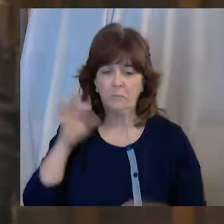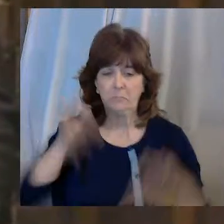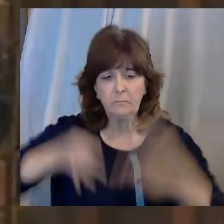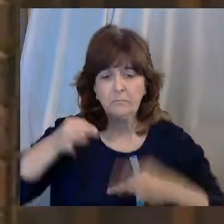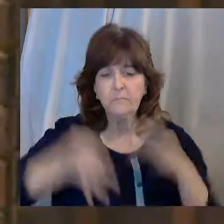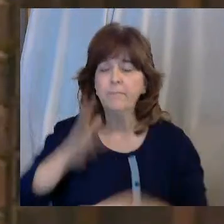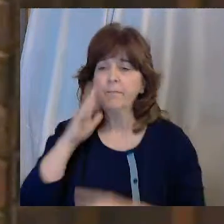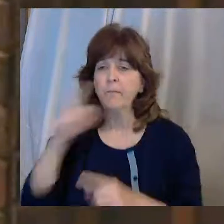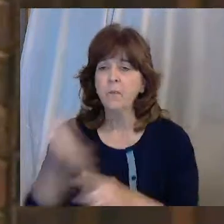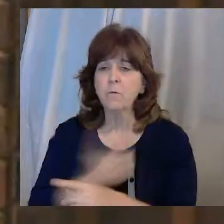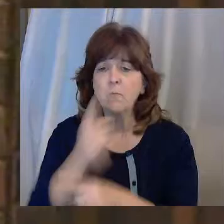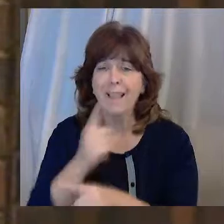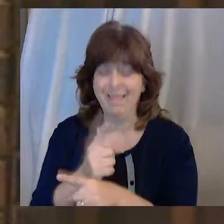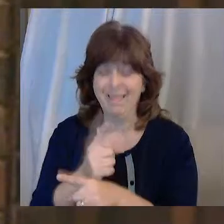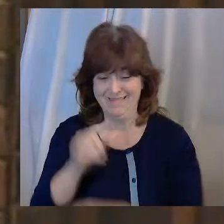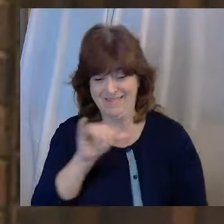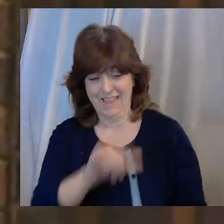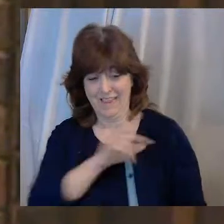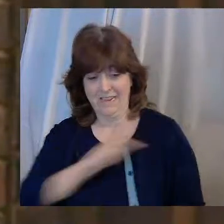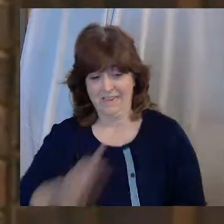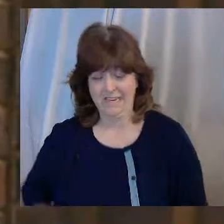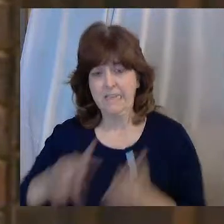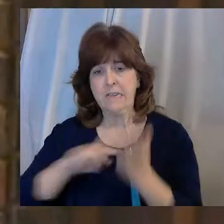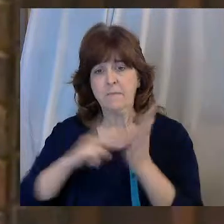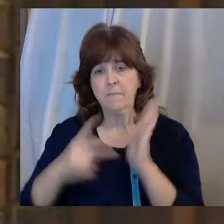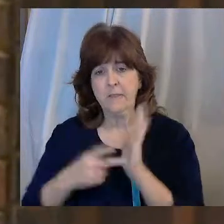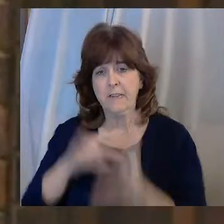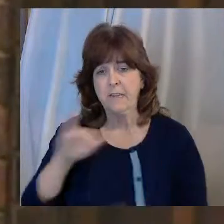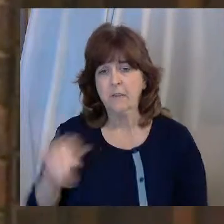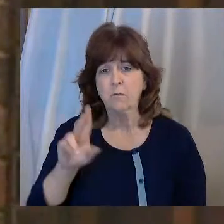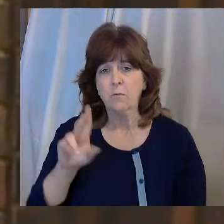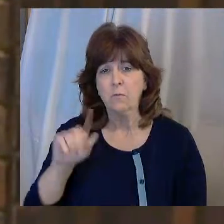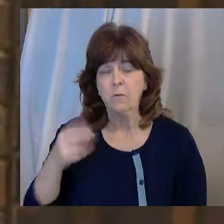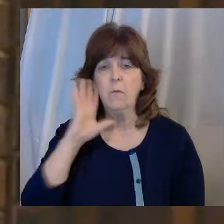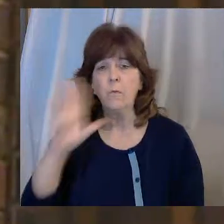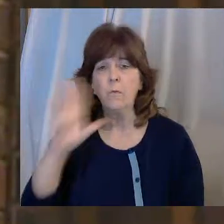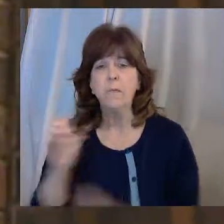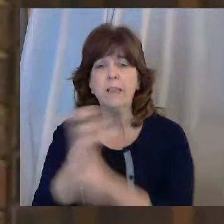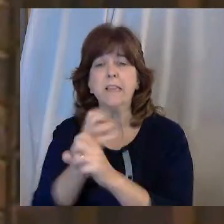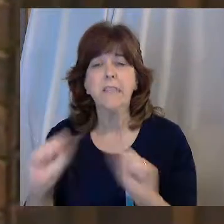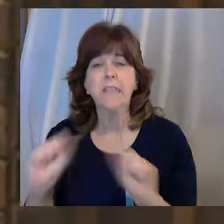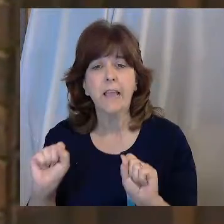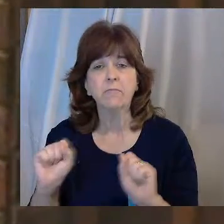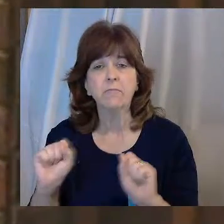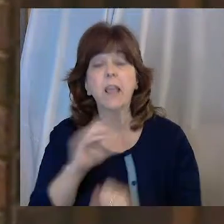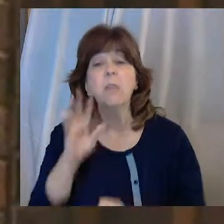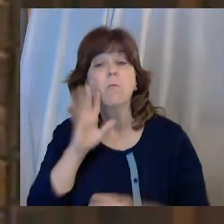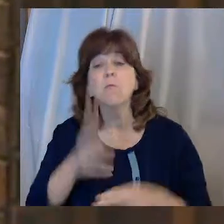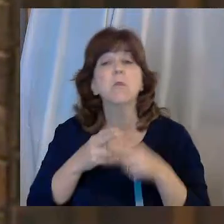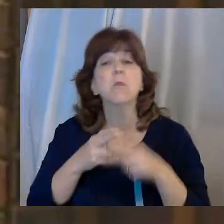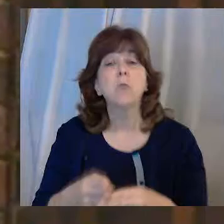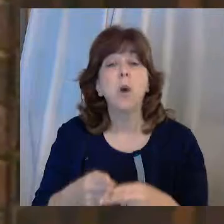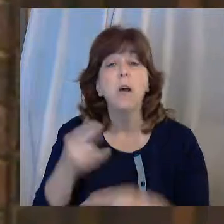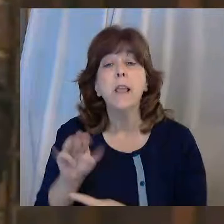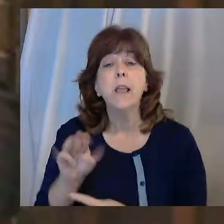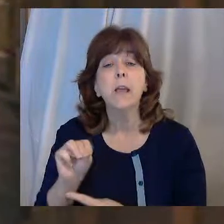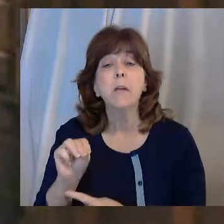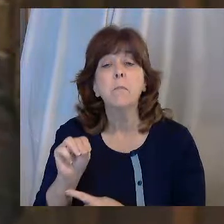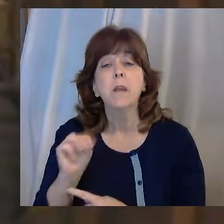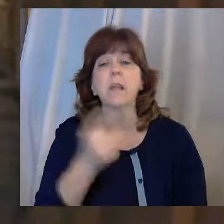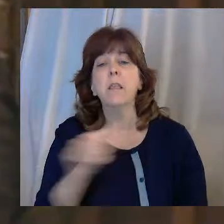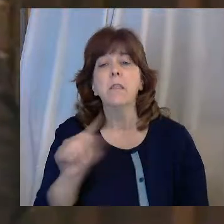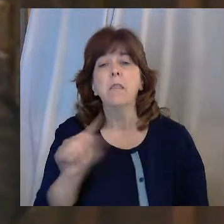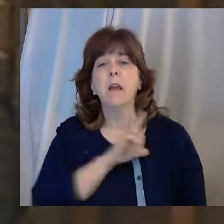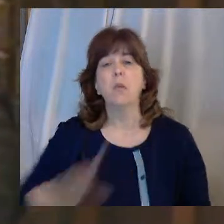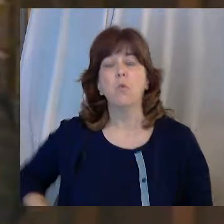will be saved and Israel will dwell safely. Now this is his name by which he will be called. The Lord,